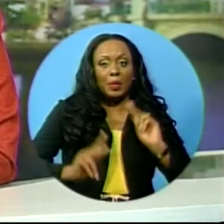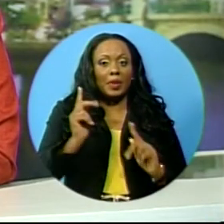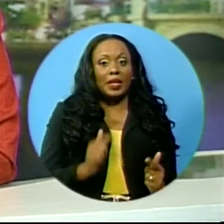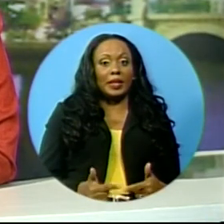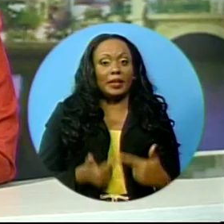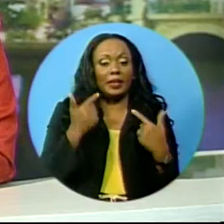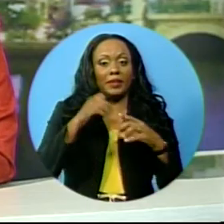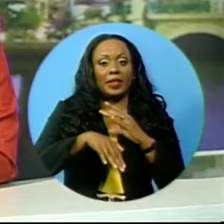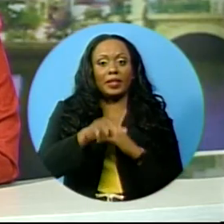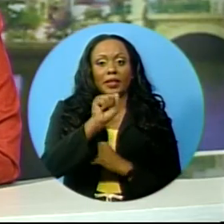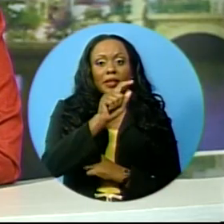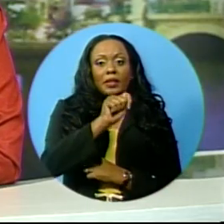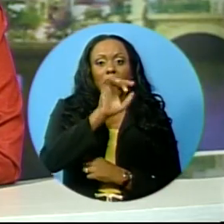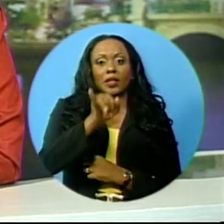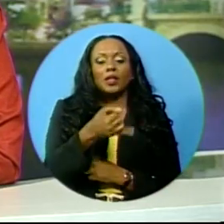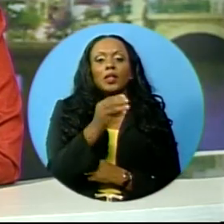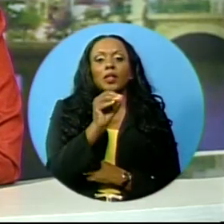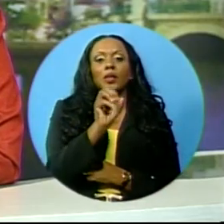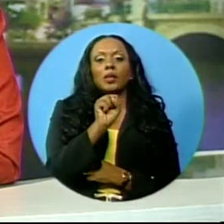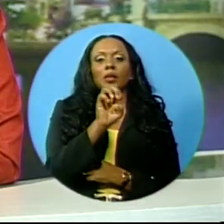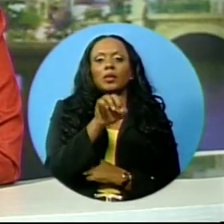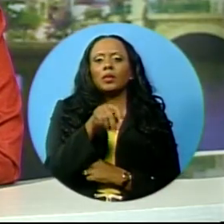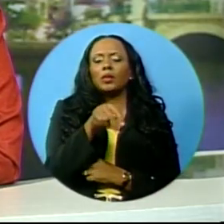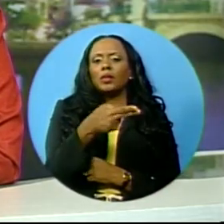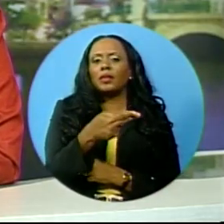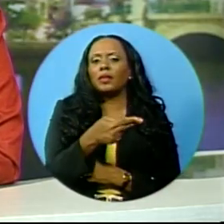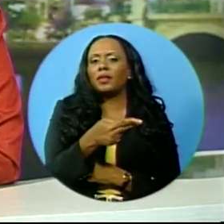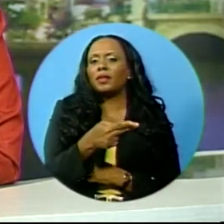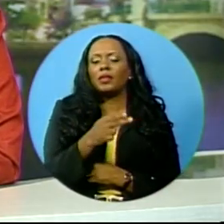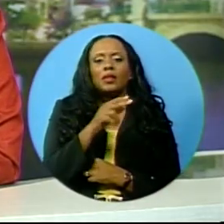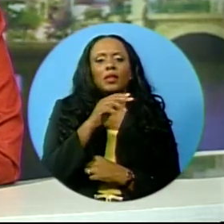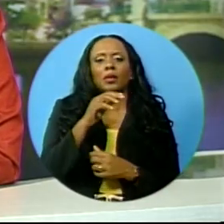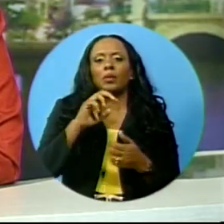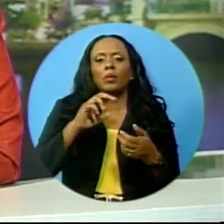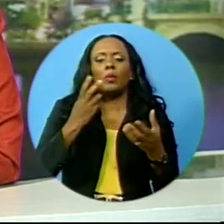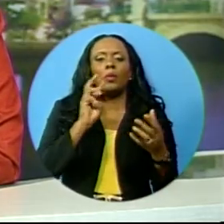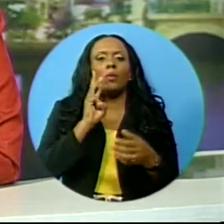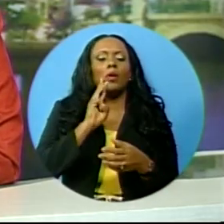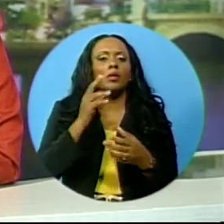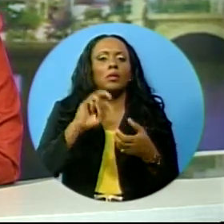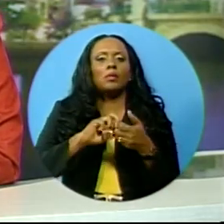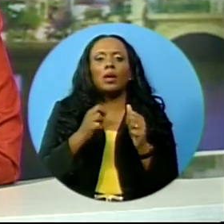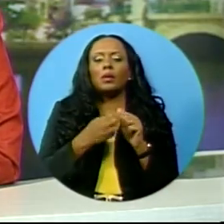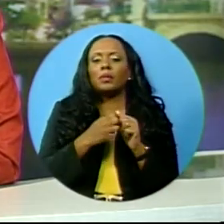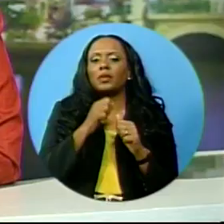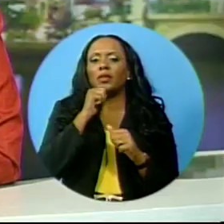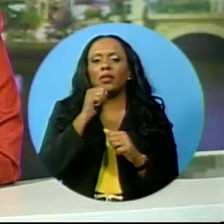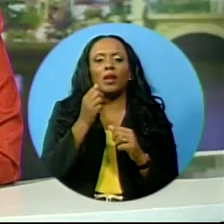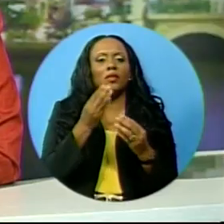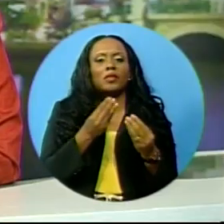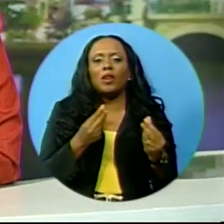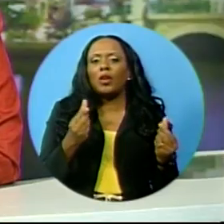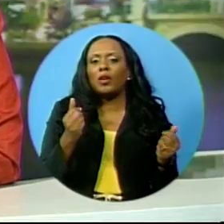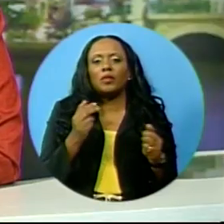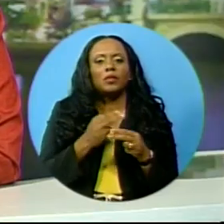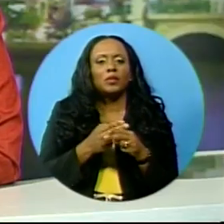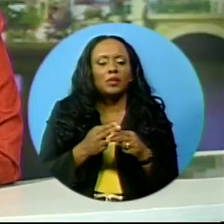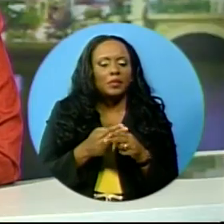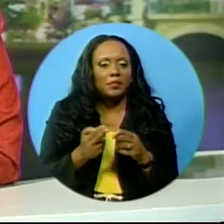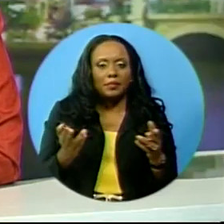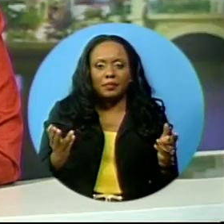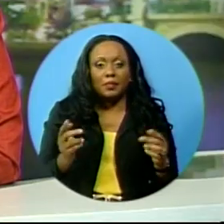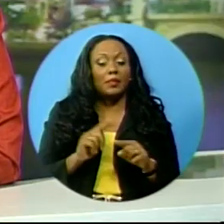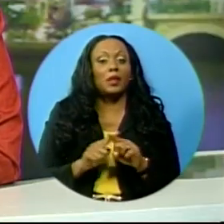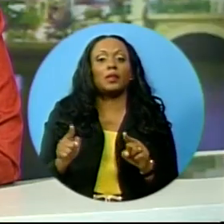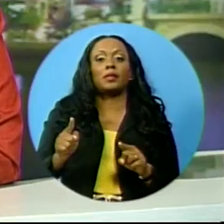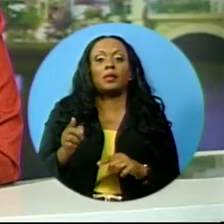Residents of St. Joseph are being told tonight not to expect any overnight relief from the water woes they are enduring. But the Barbados